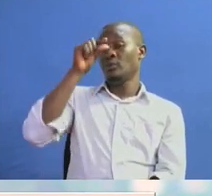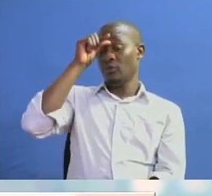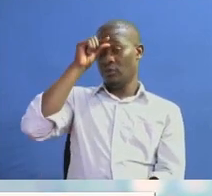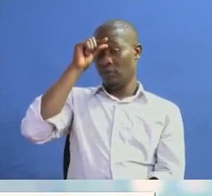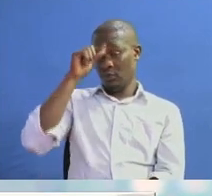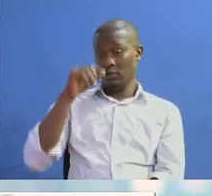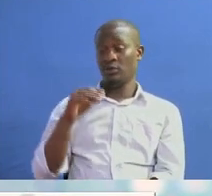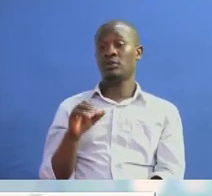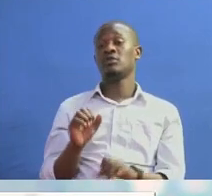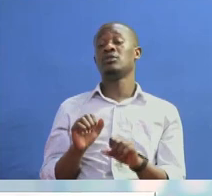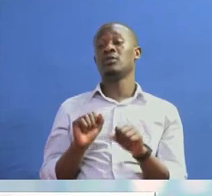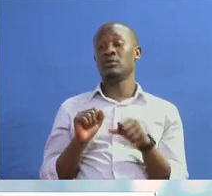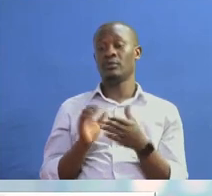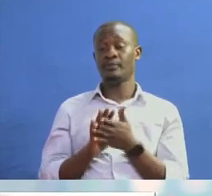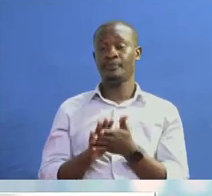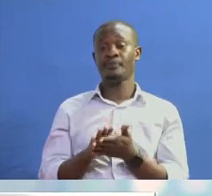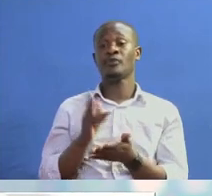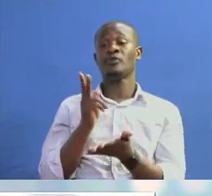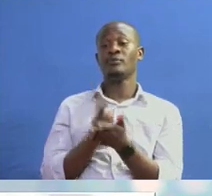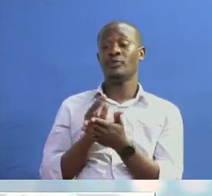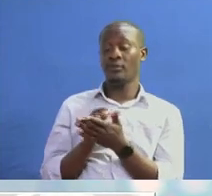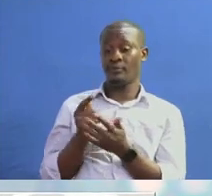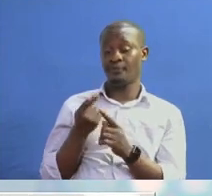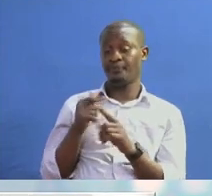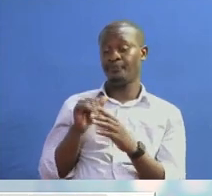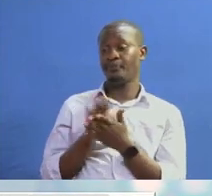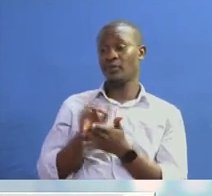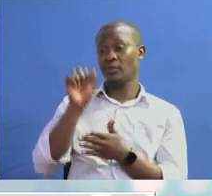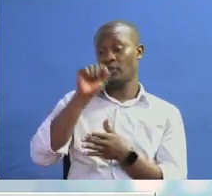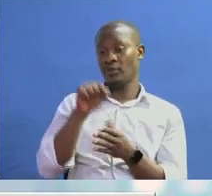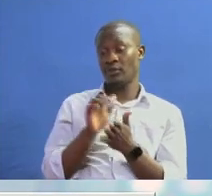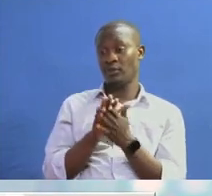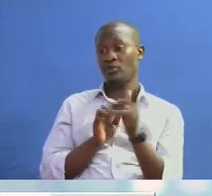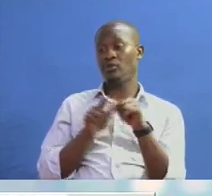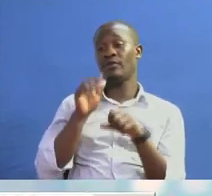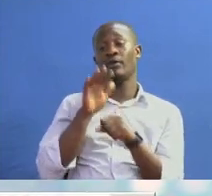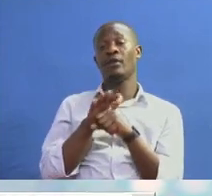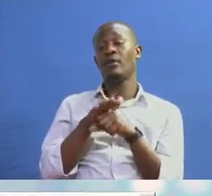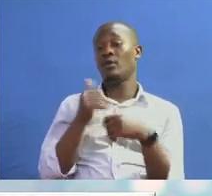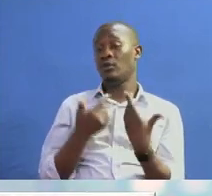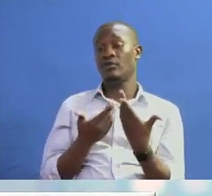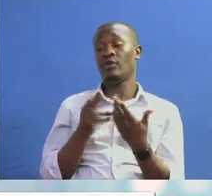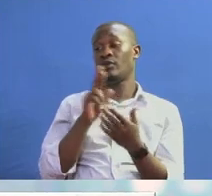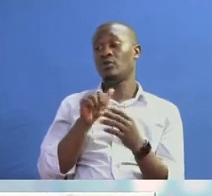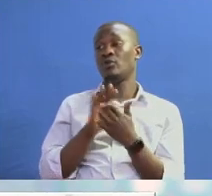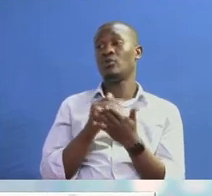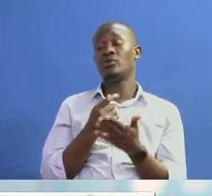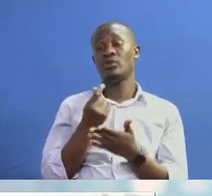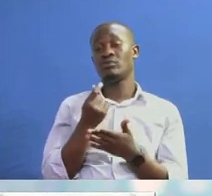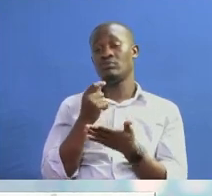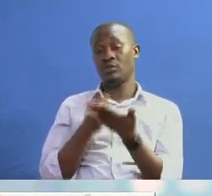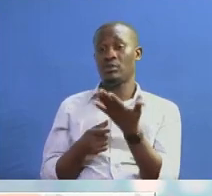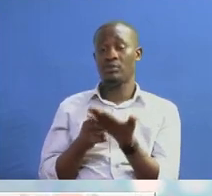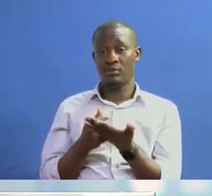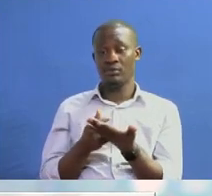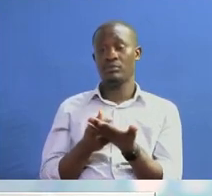like investing money for these state officers to travel so many trips and using the taxpayers' money, it means